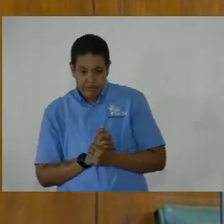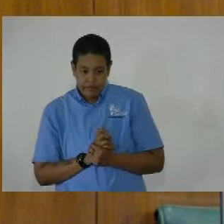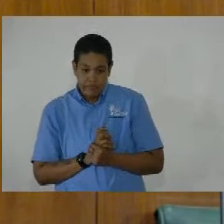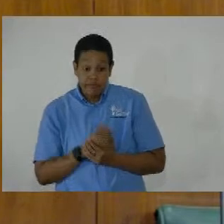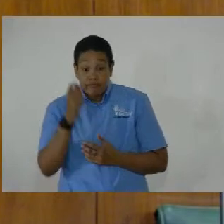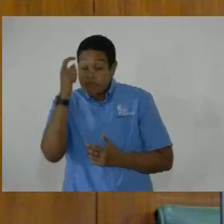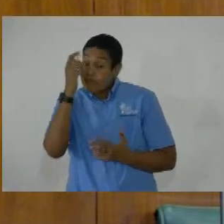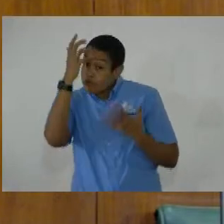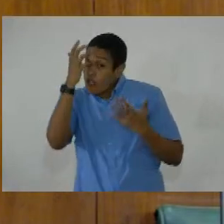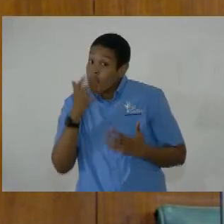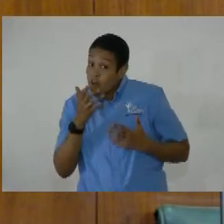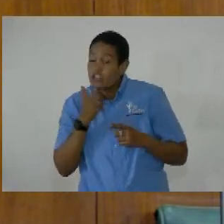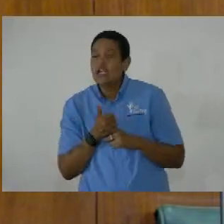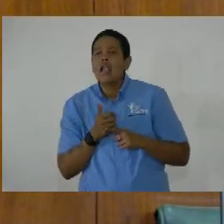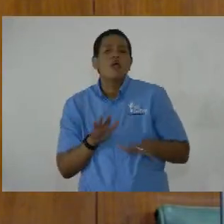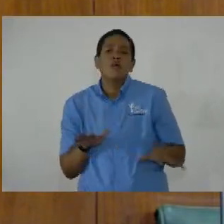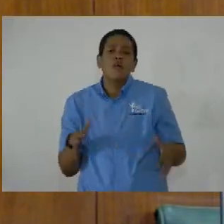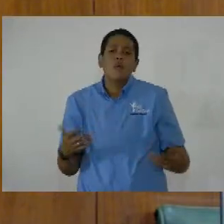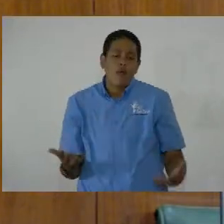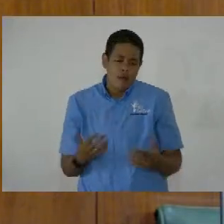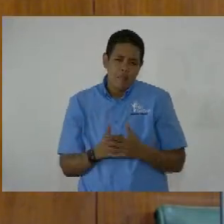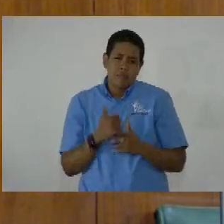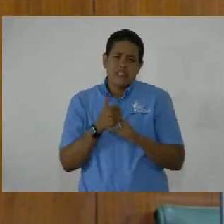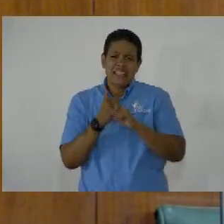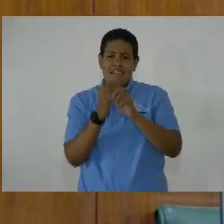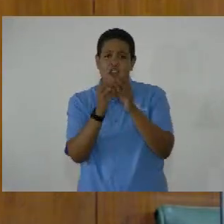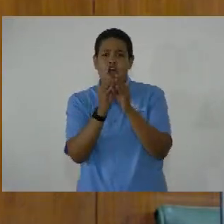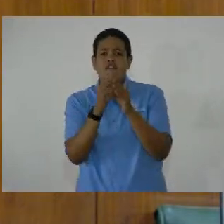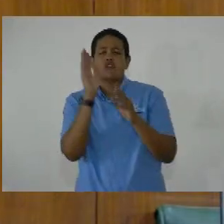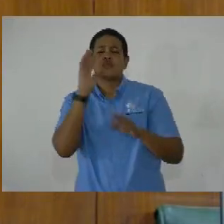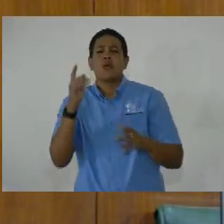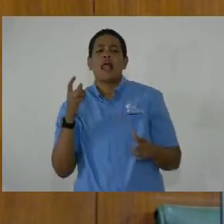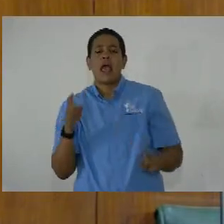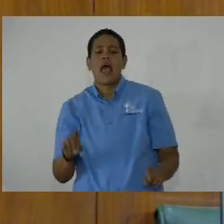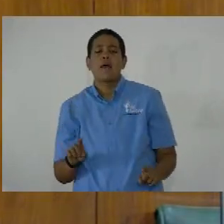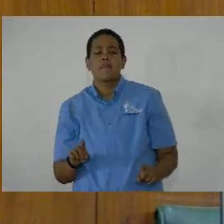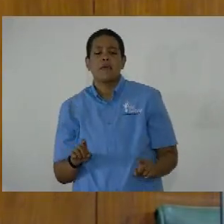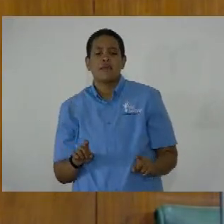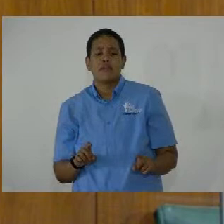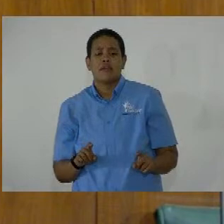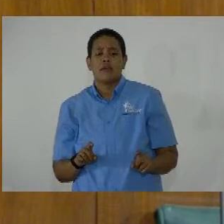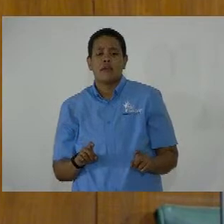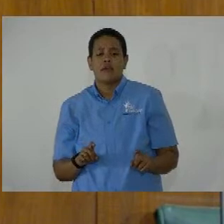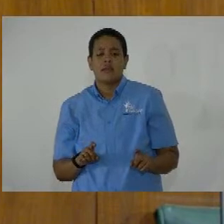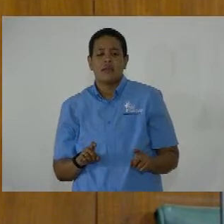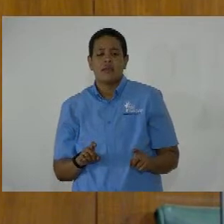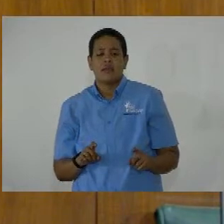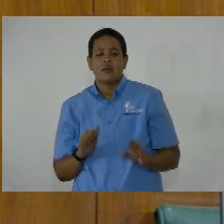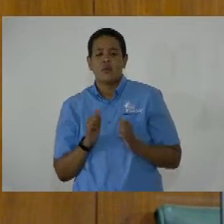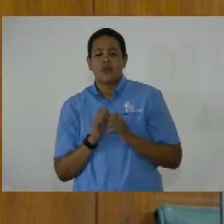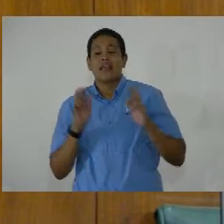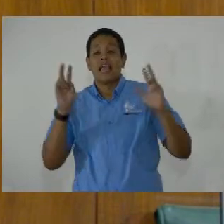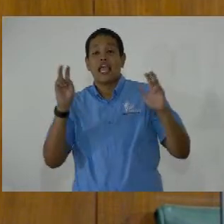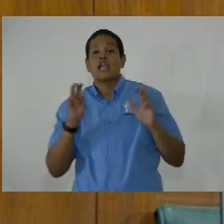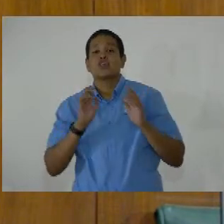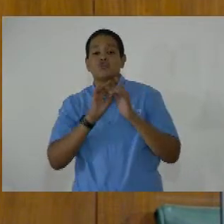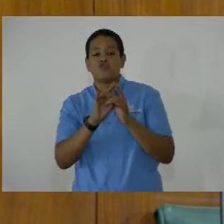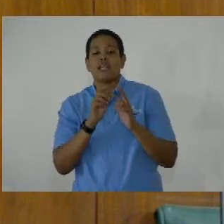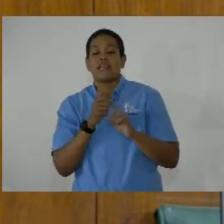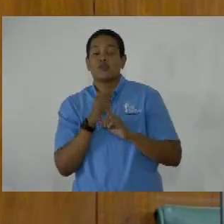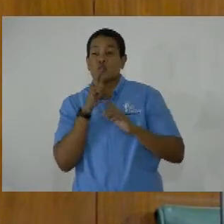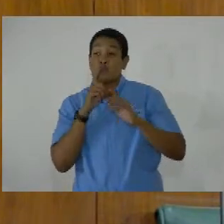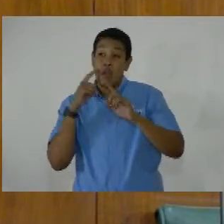Unfortunately, Madam Speaker, the conference will be taking place with issues relating to the